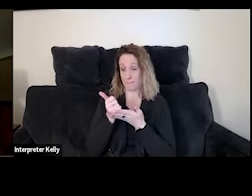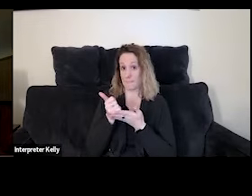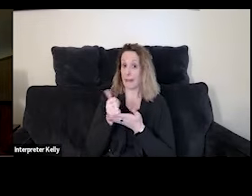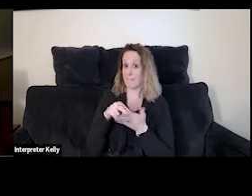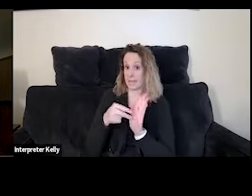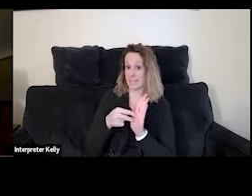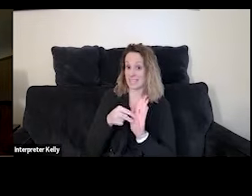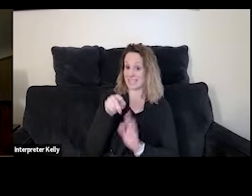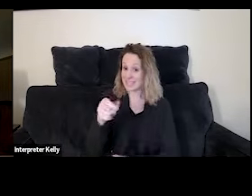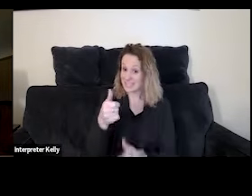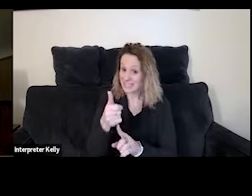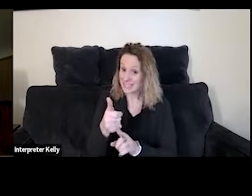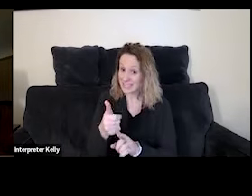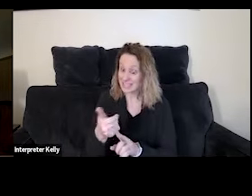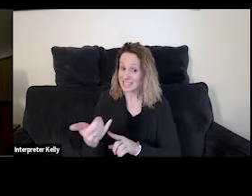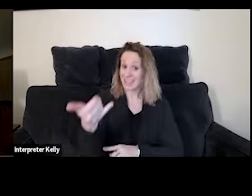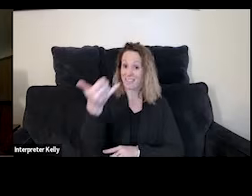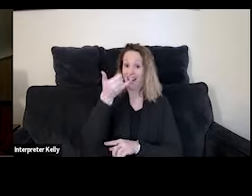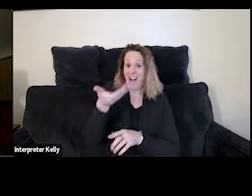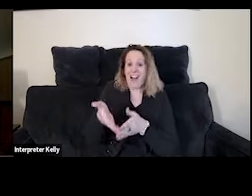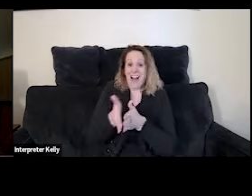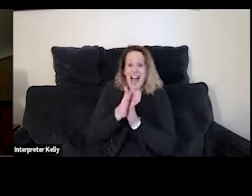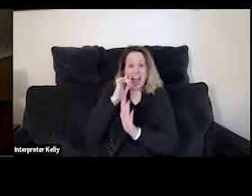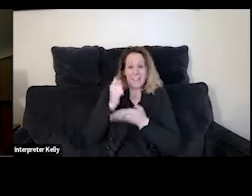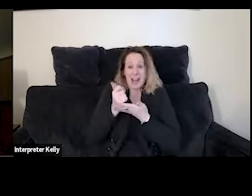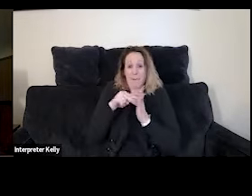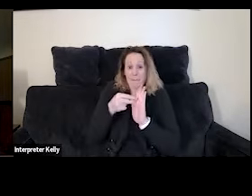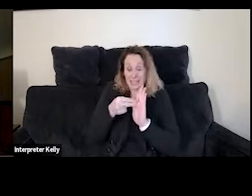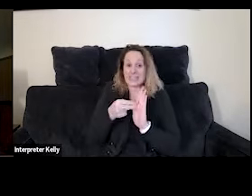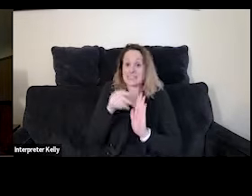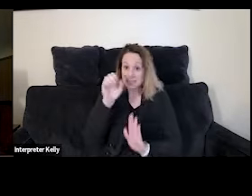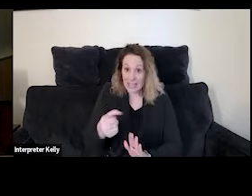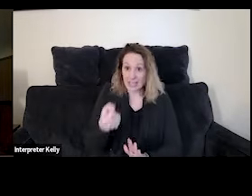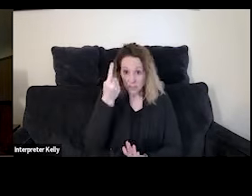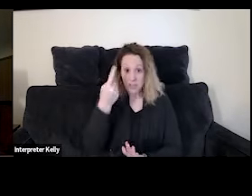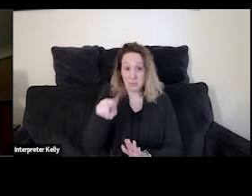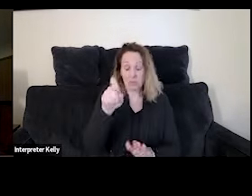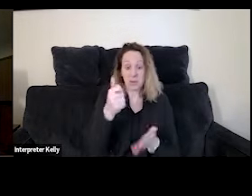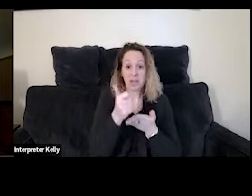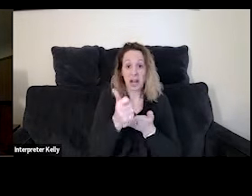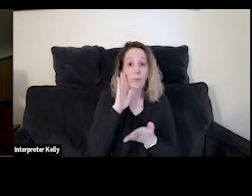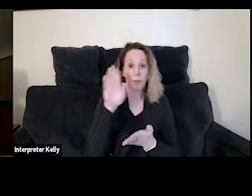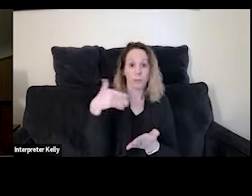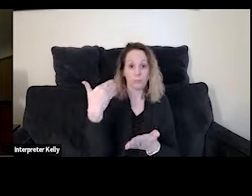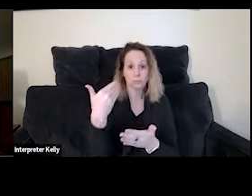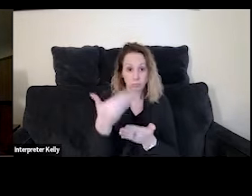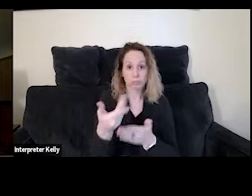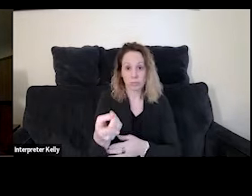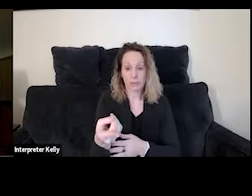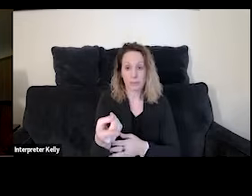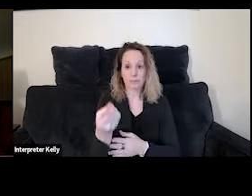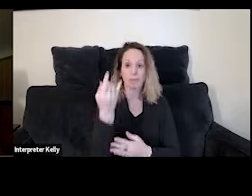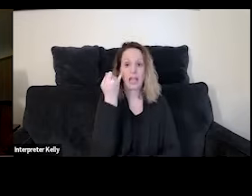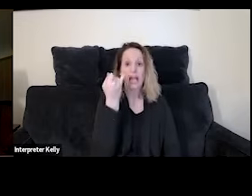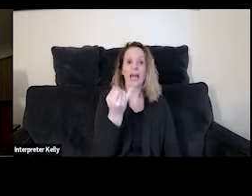a phone and you called and asked for help means that you need help, and we're going to come. If you choose not to come, that's a whole,